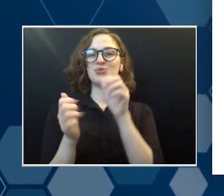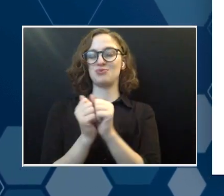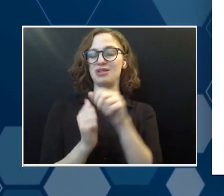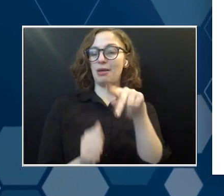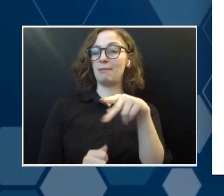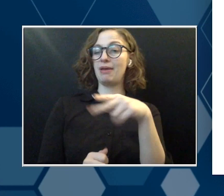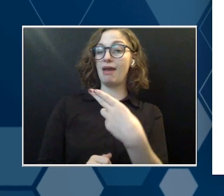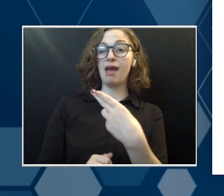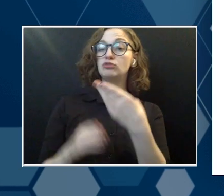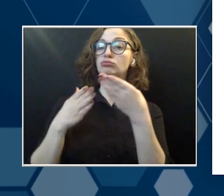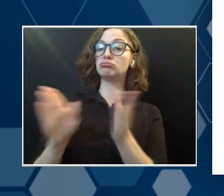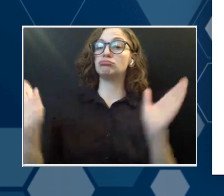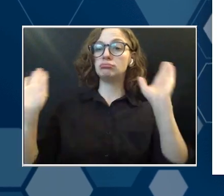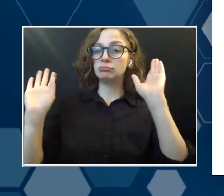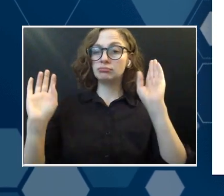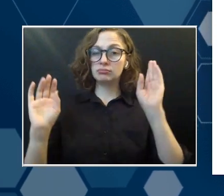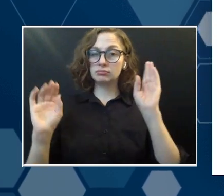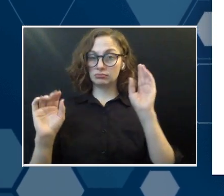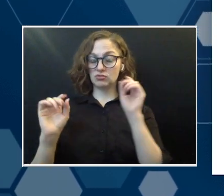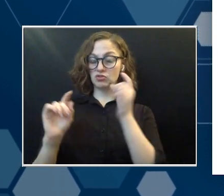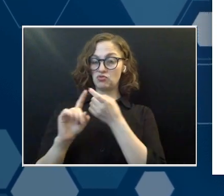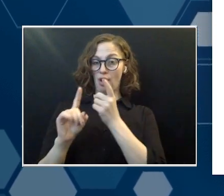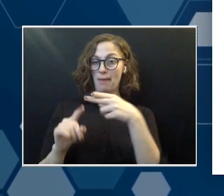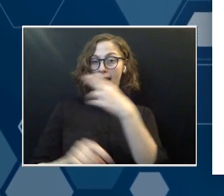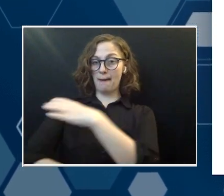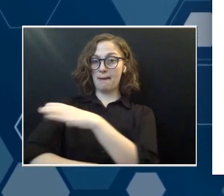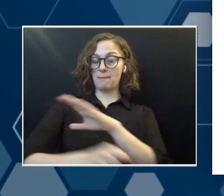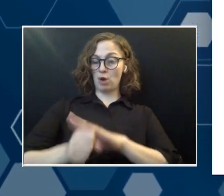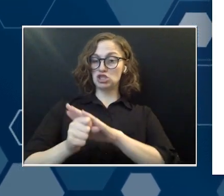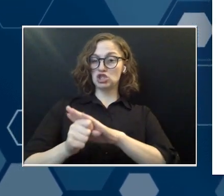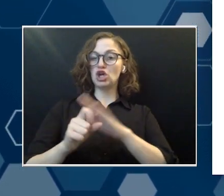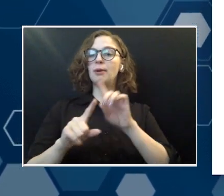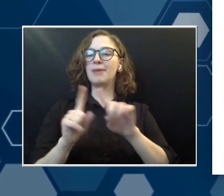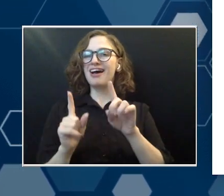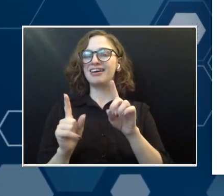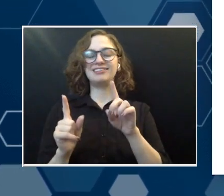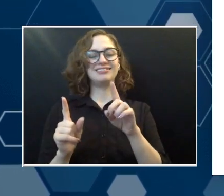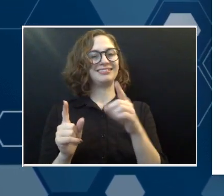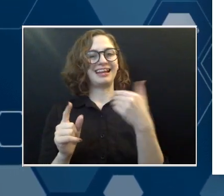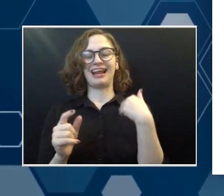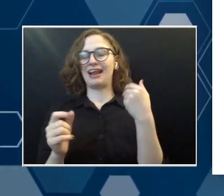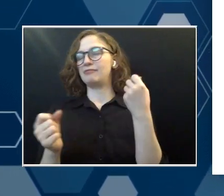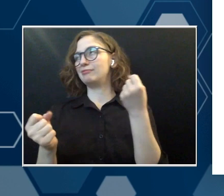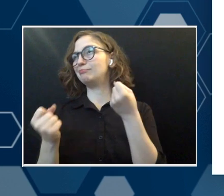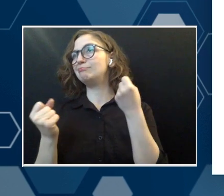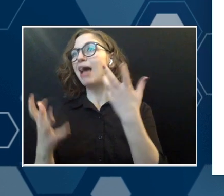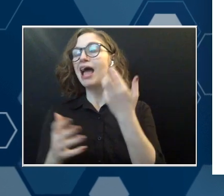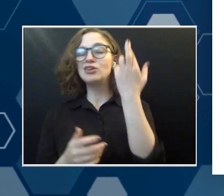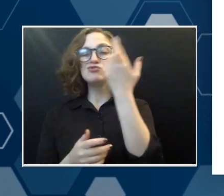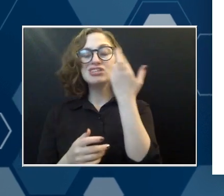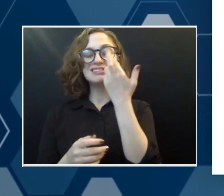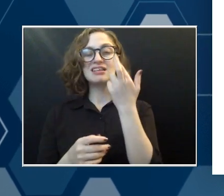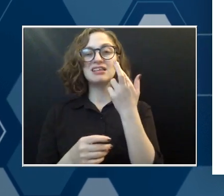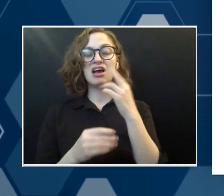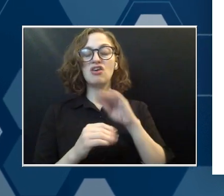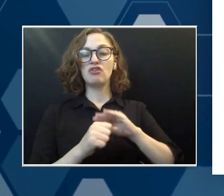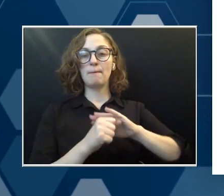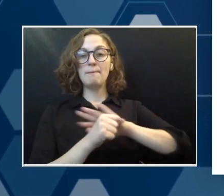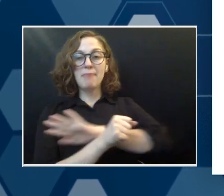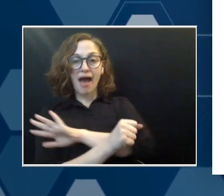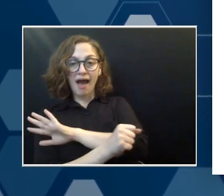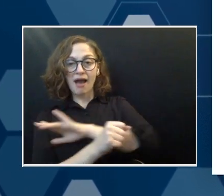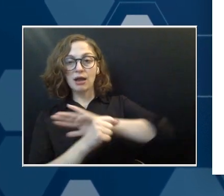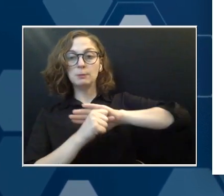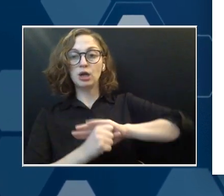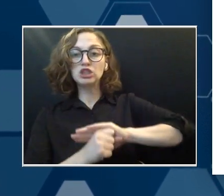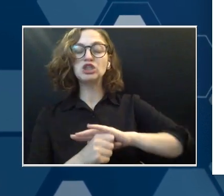whole list of things. Looking at the graphic that we showed earlier, it can come from back pressure from the left side of the heart, the larger side of the heart. It